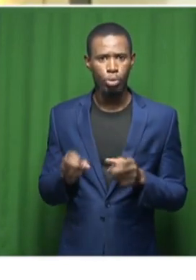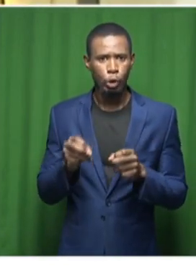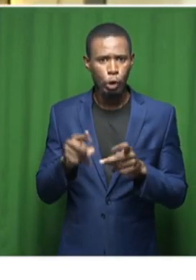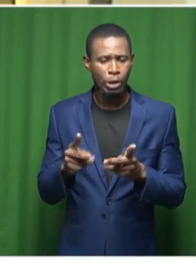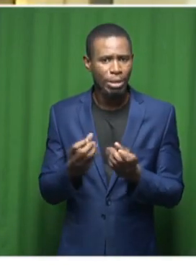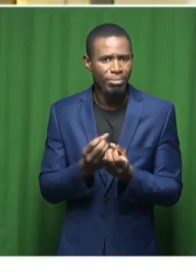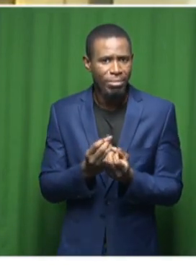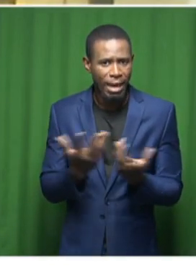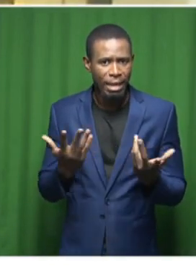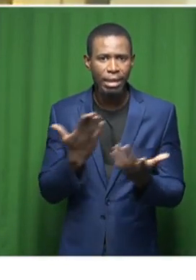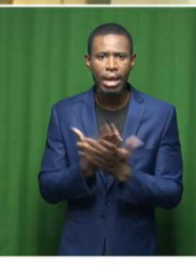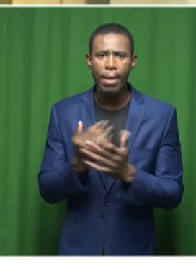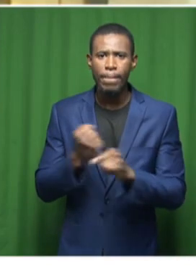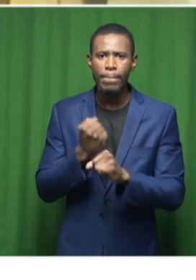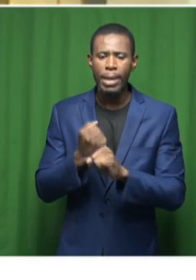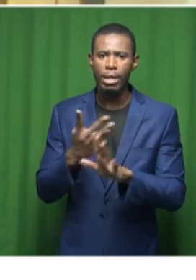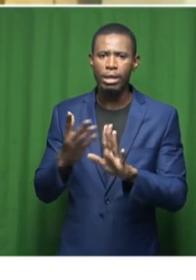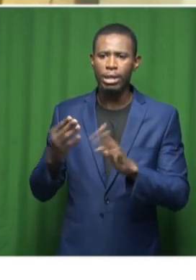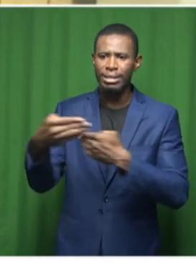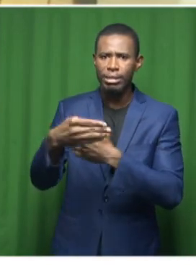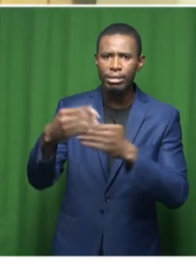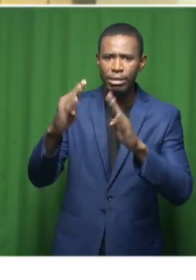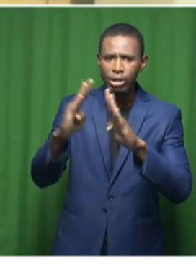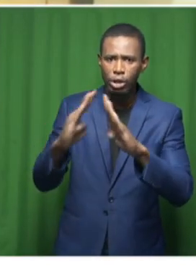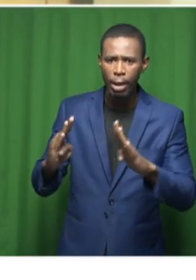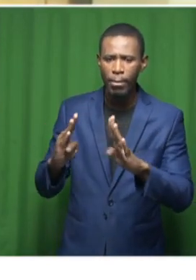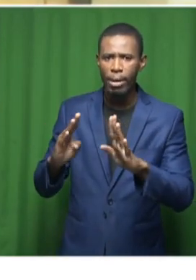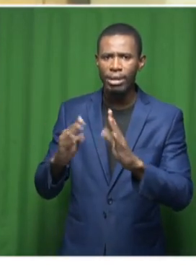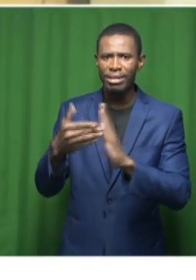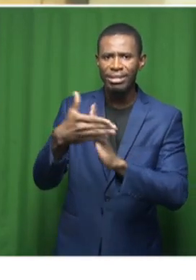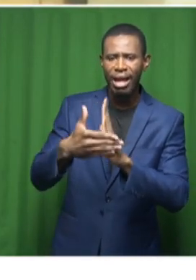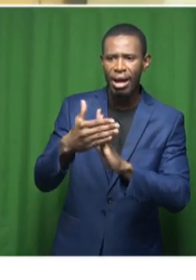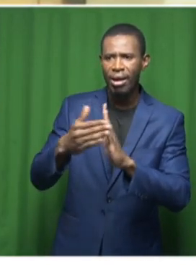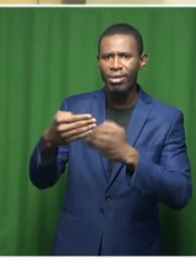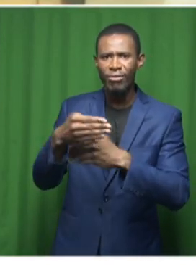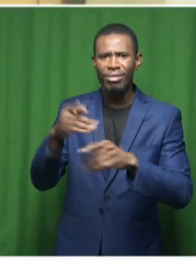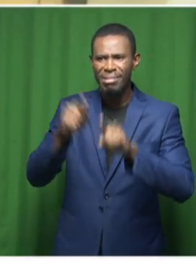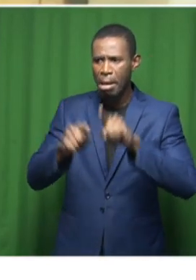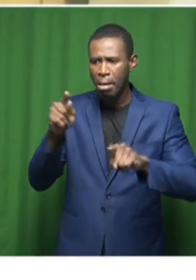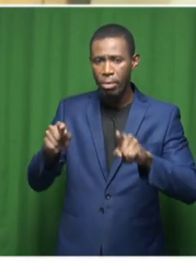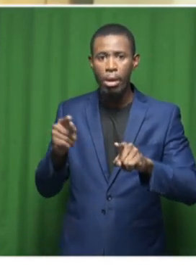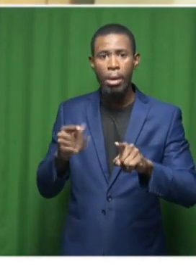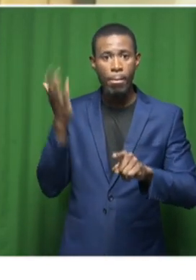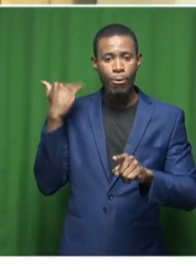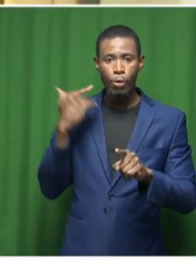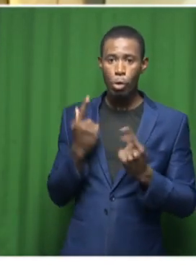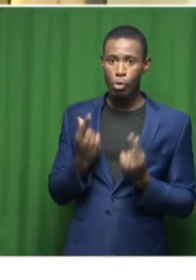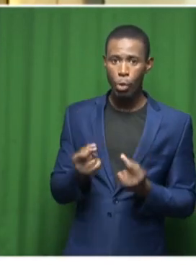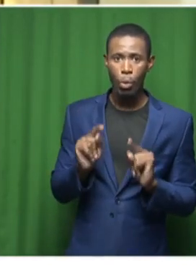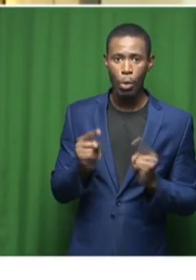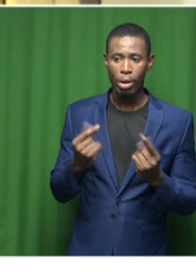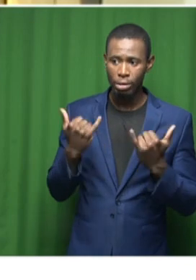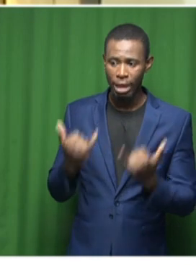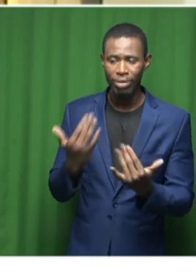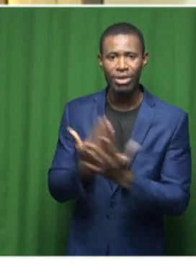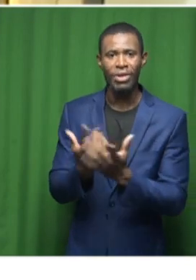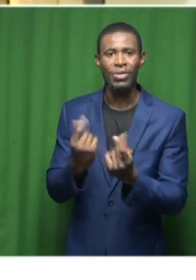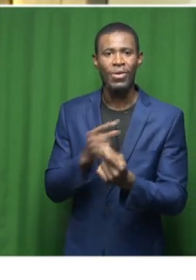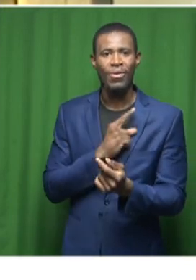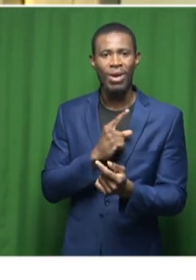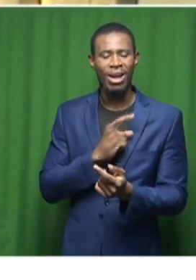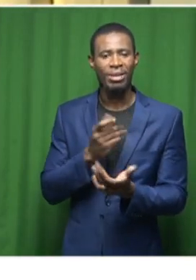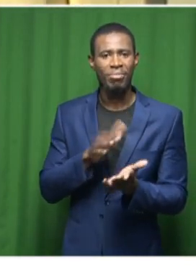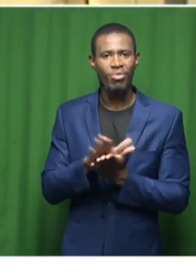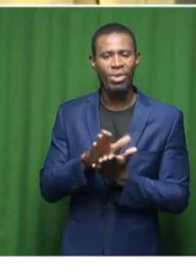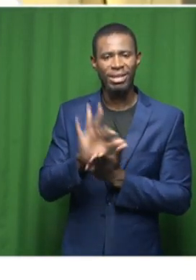in making shapes, forms, all kinds of interesting things that was previously not possible. Whenever we speak